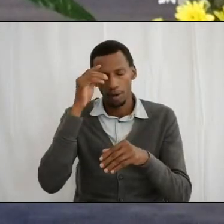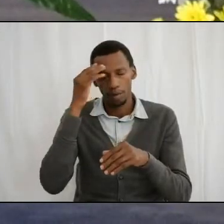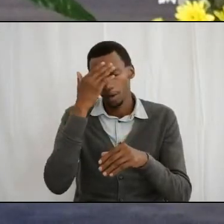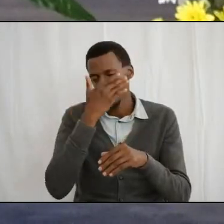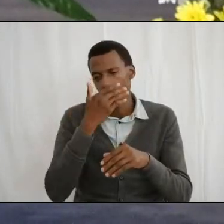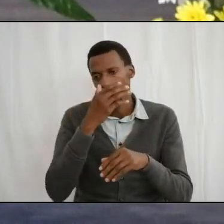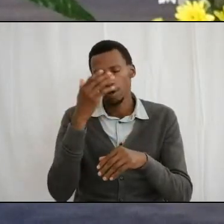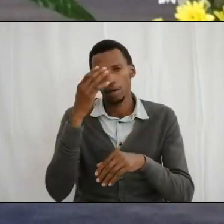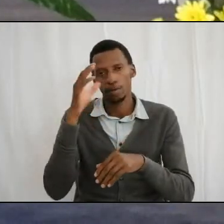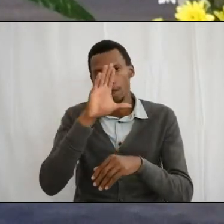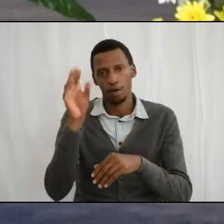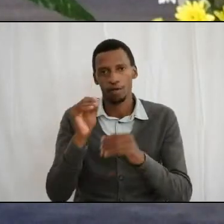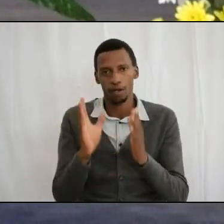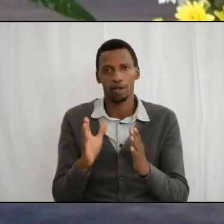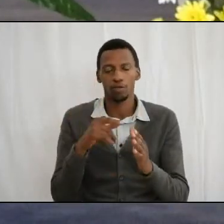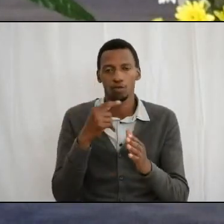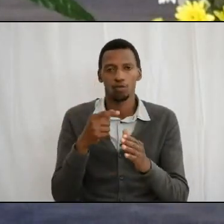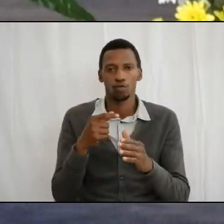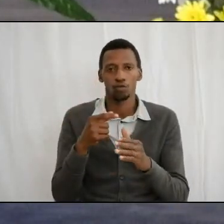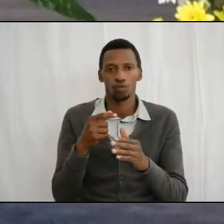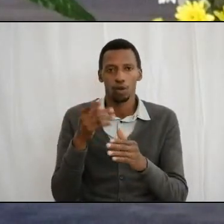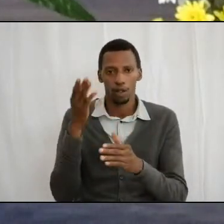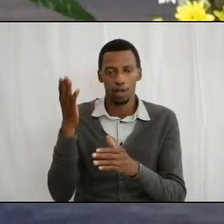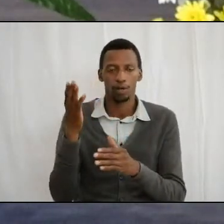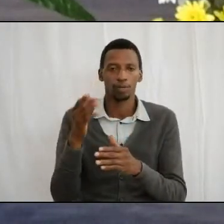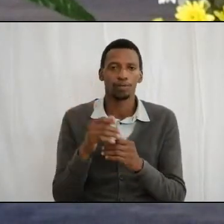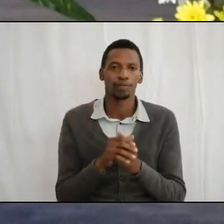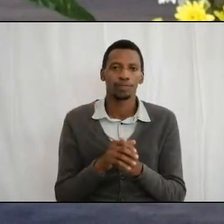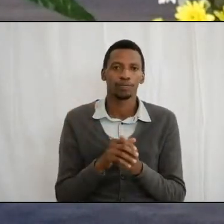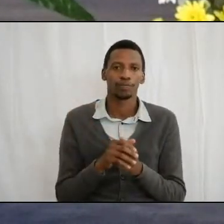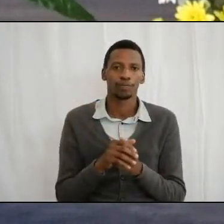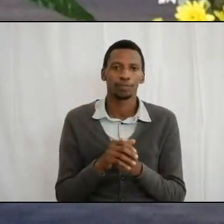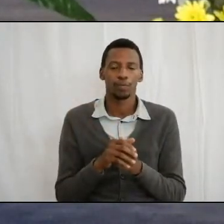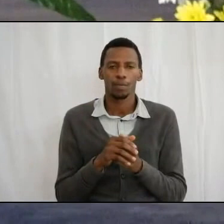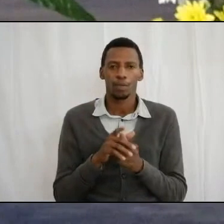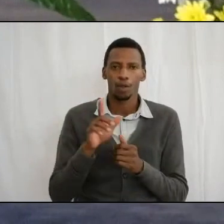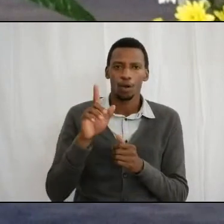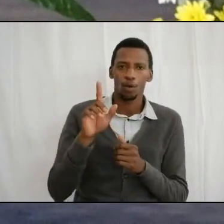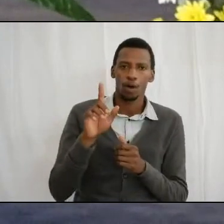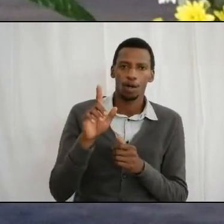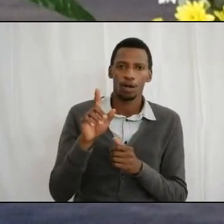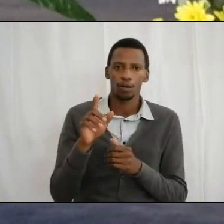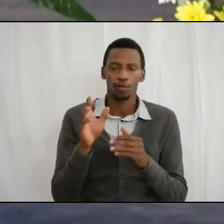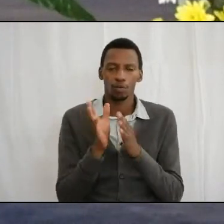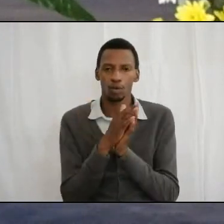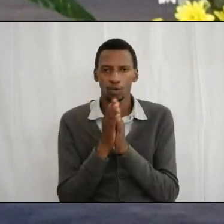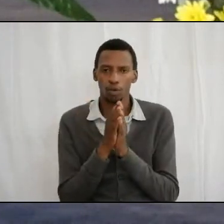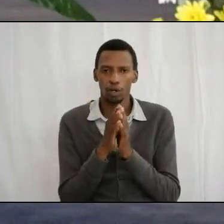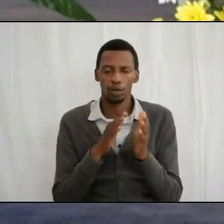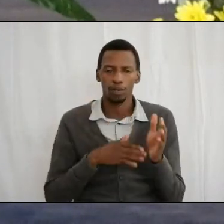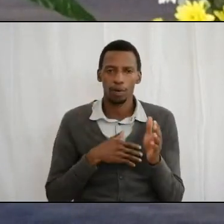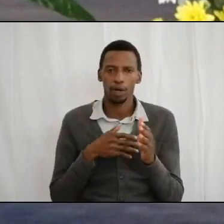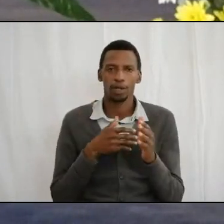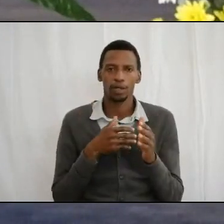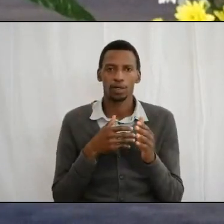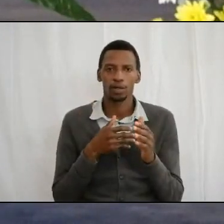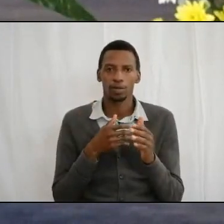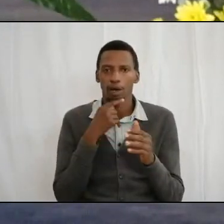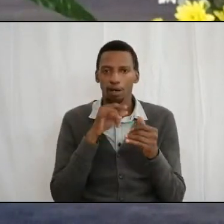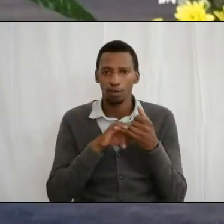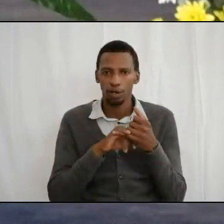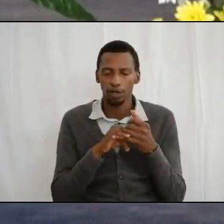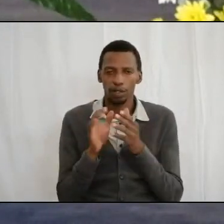this amazing funeral. But one of the articles that my husband shared with me in Time